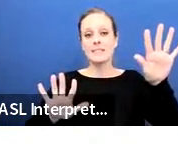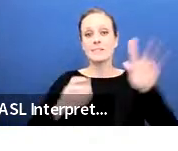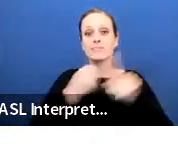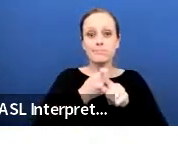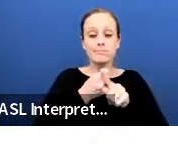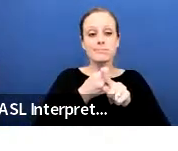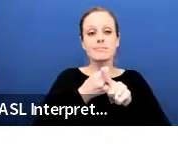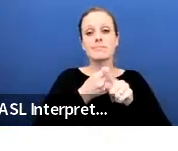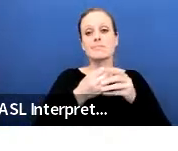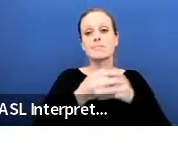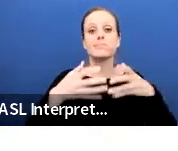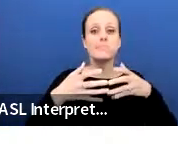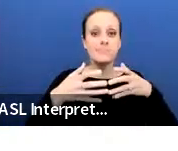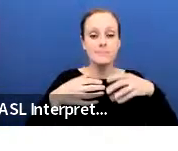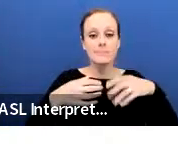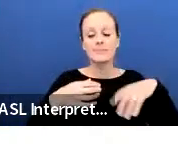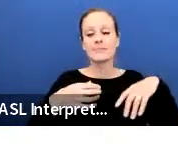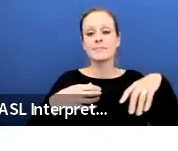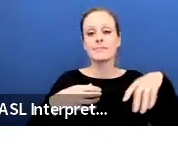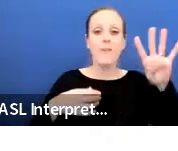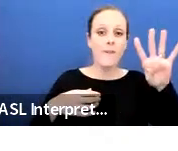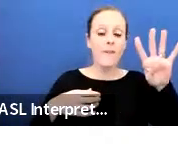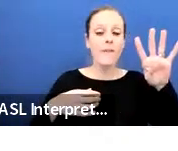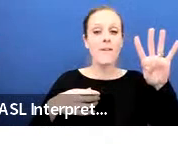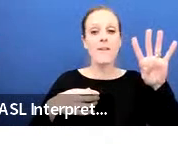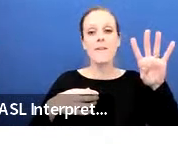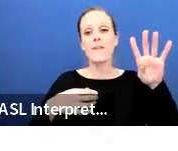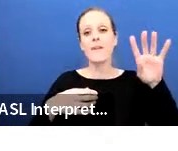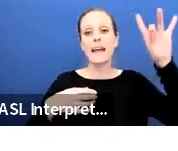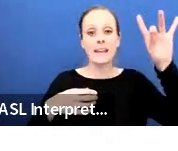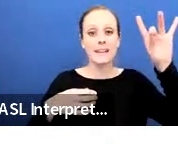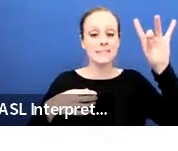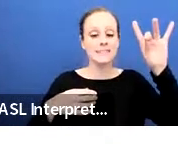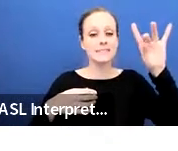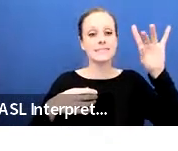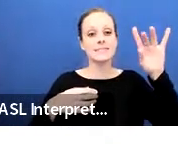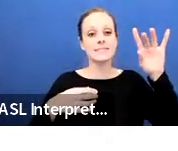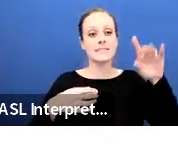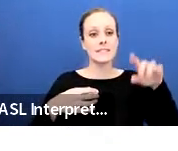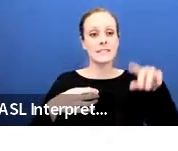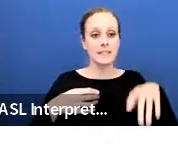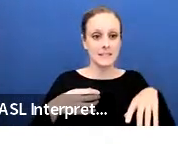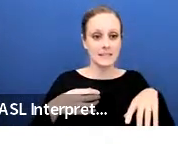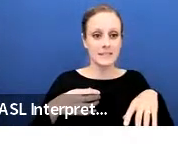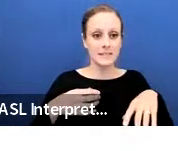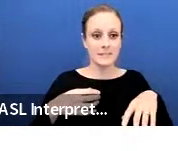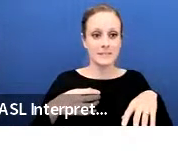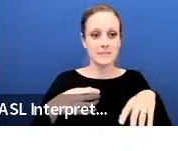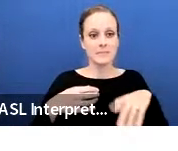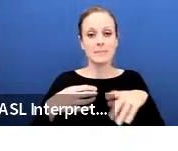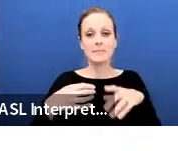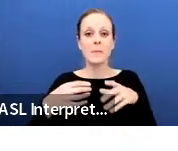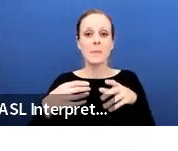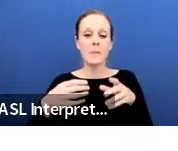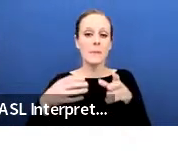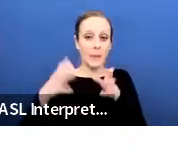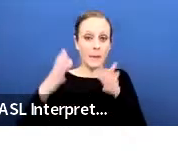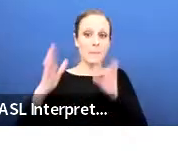same as the person with 4, or the little district with 4, blah blah blah, right? And